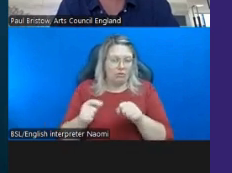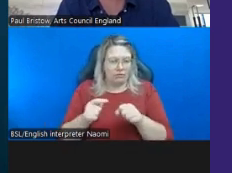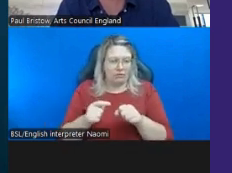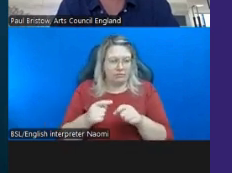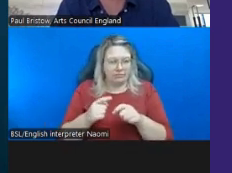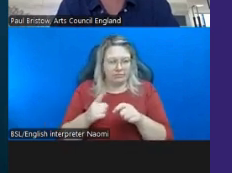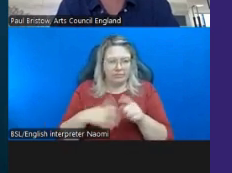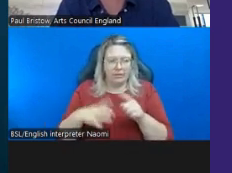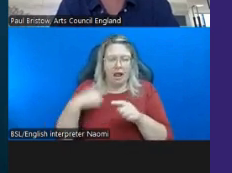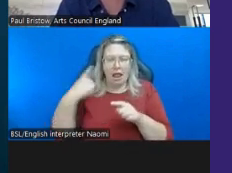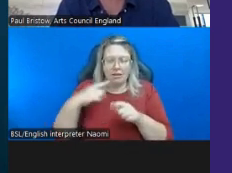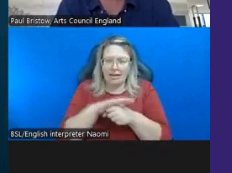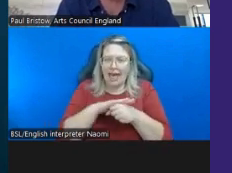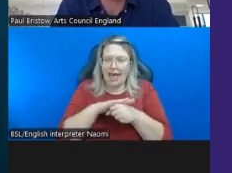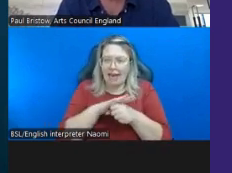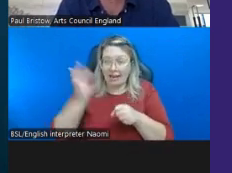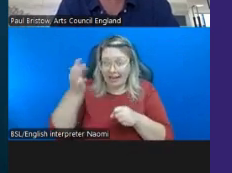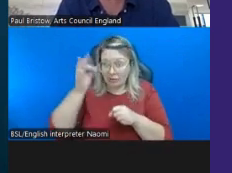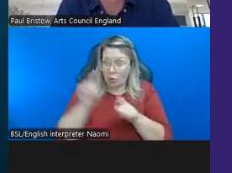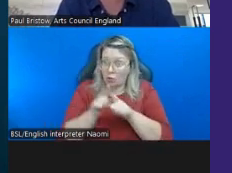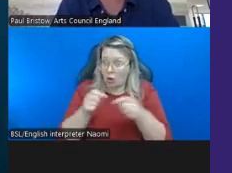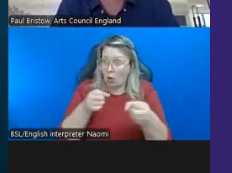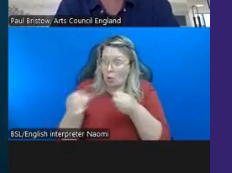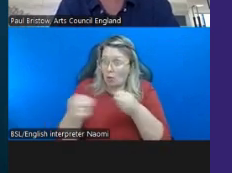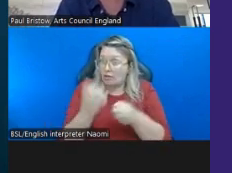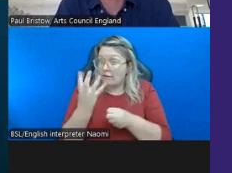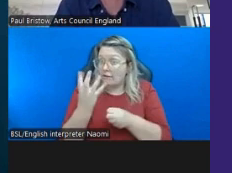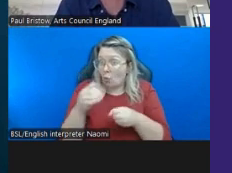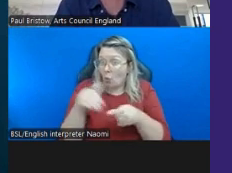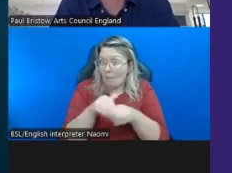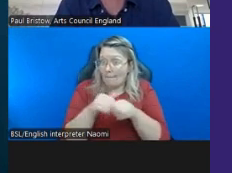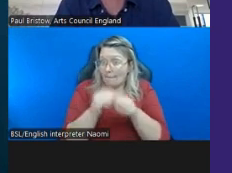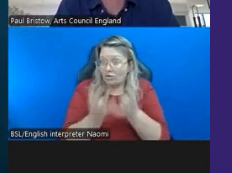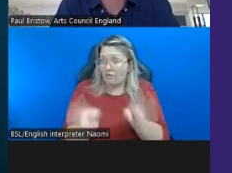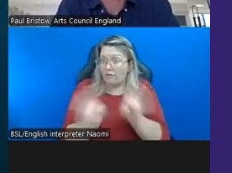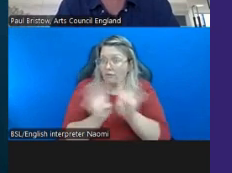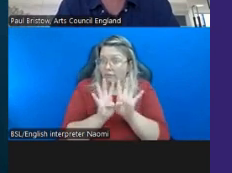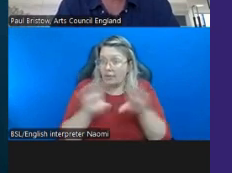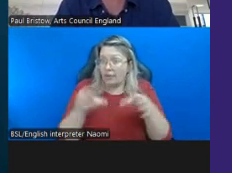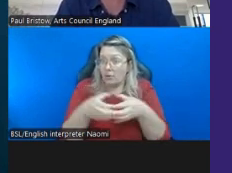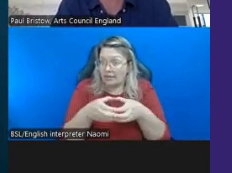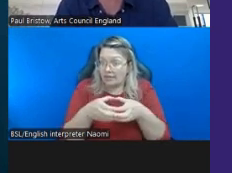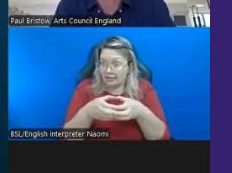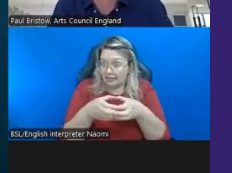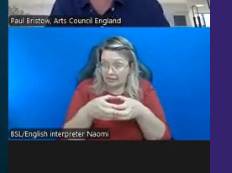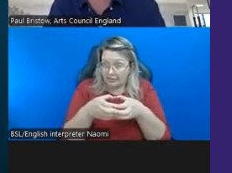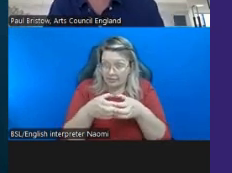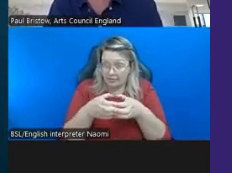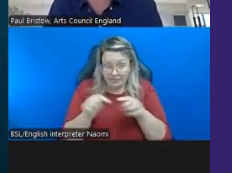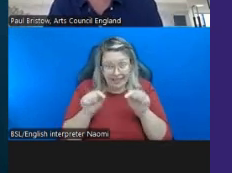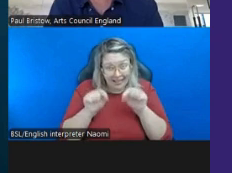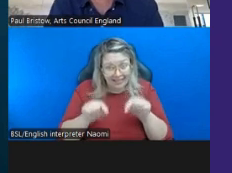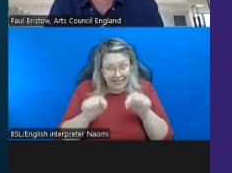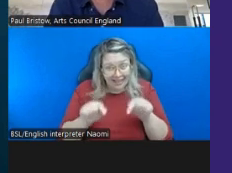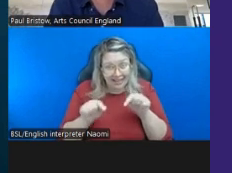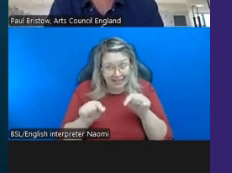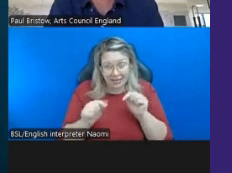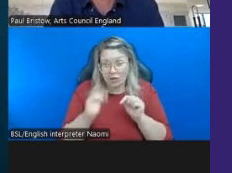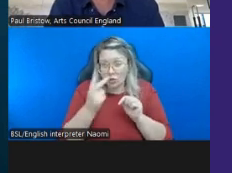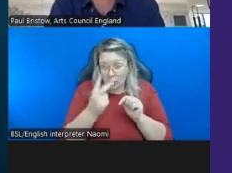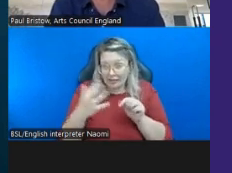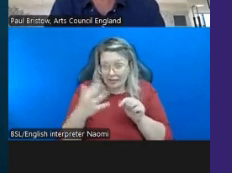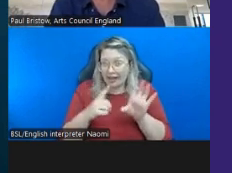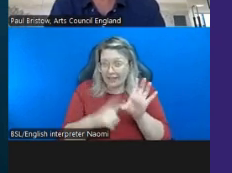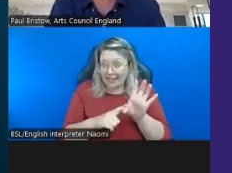that body. And it is worth remembering it's a quarter of a century of